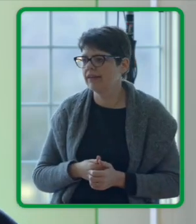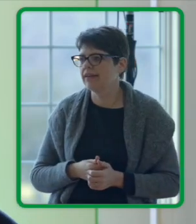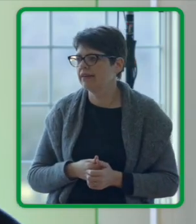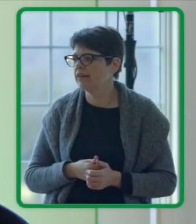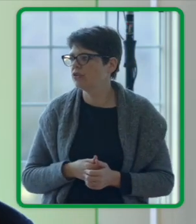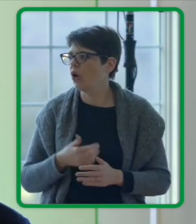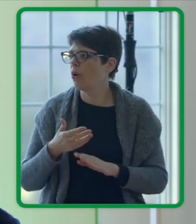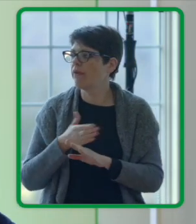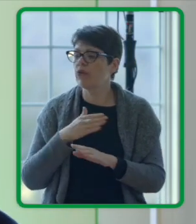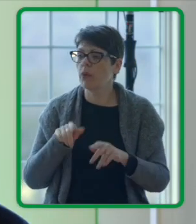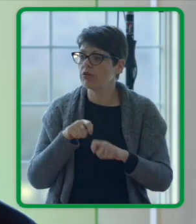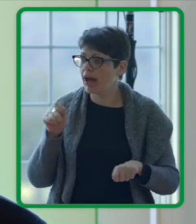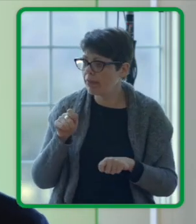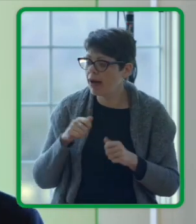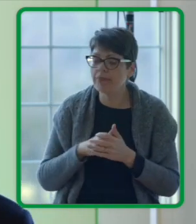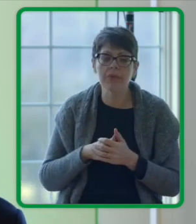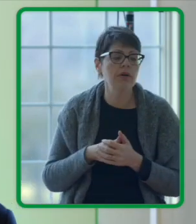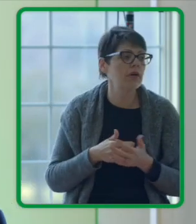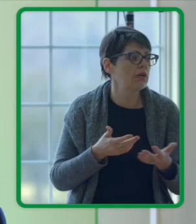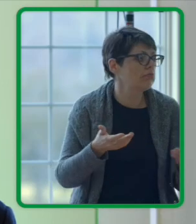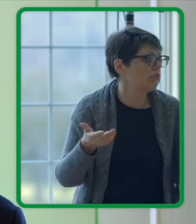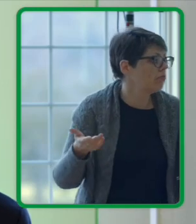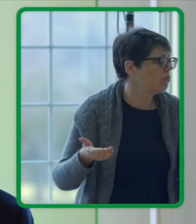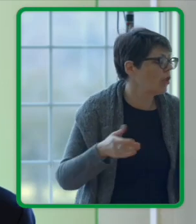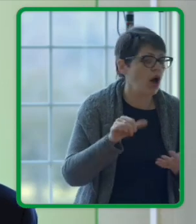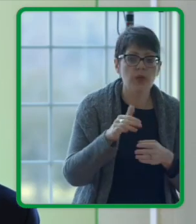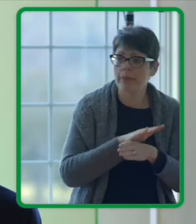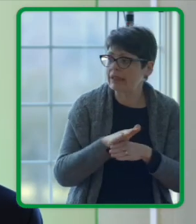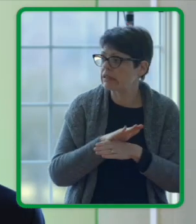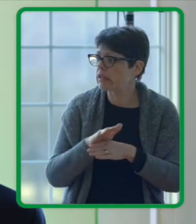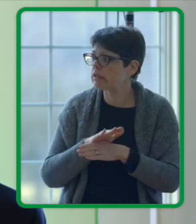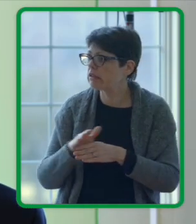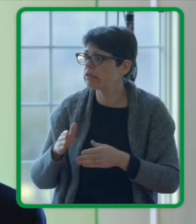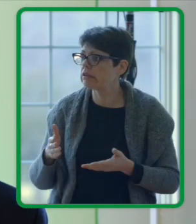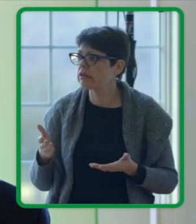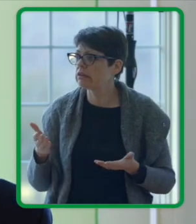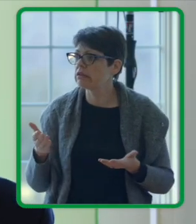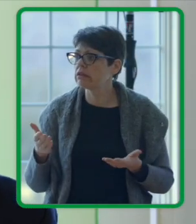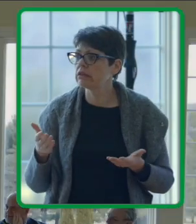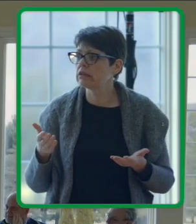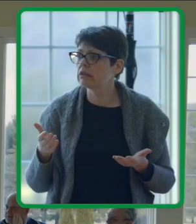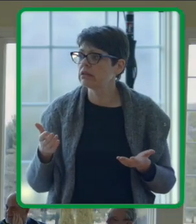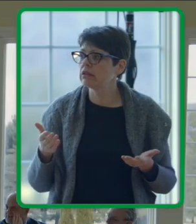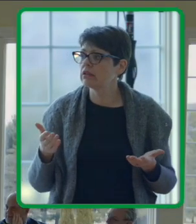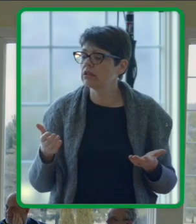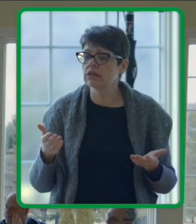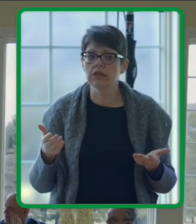before we adjourn, I would ask if there's any other business to come before the membership.